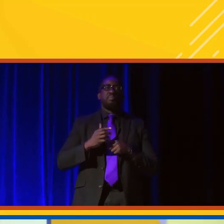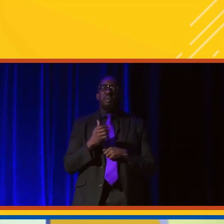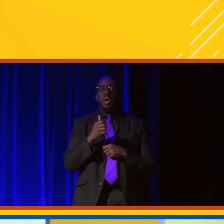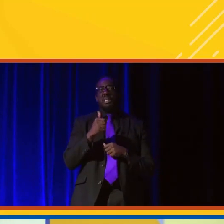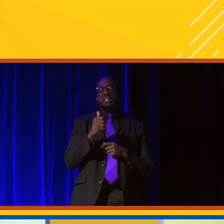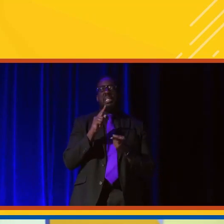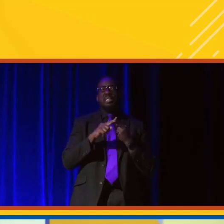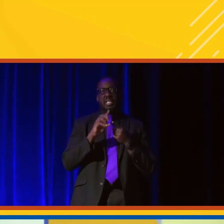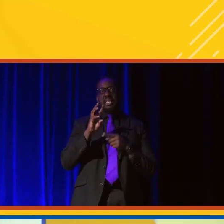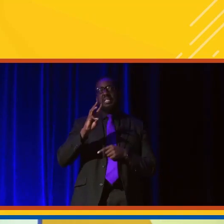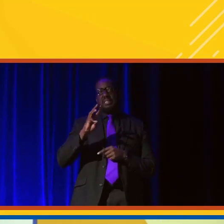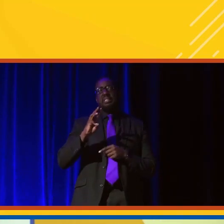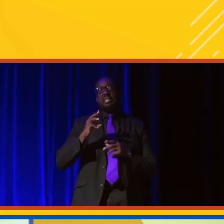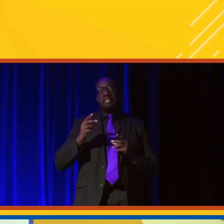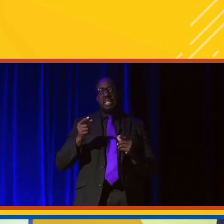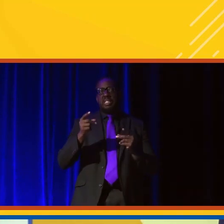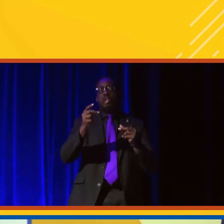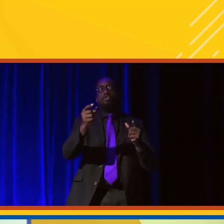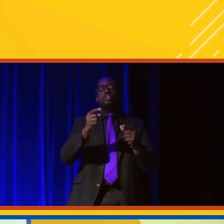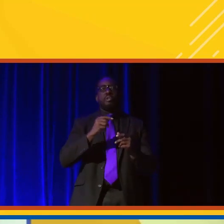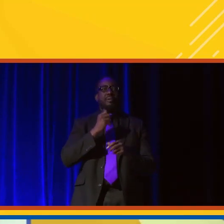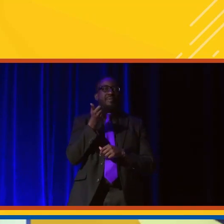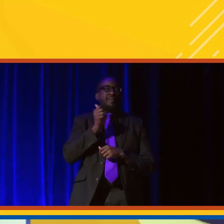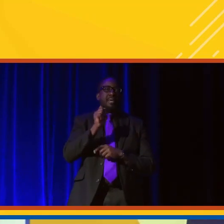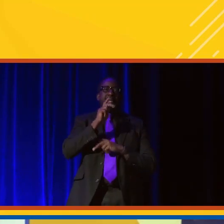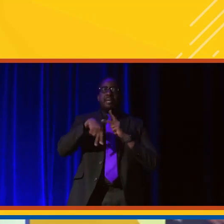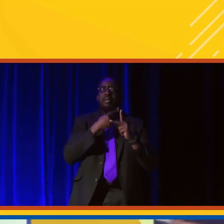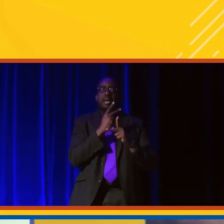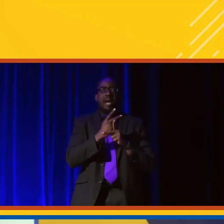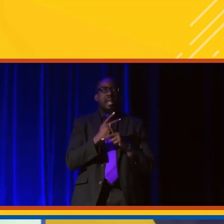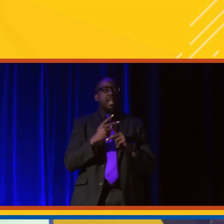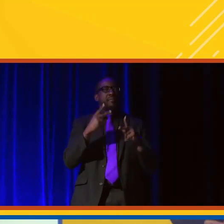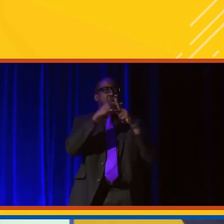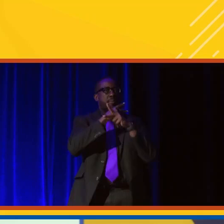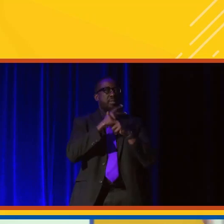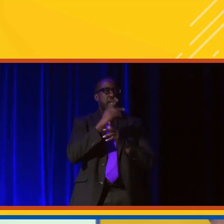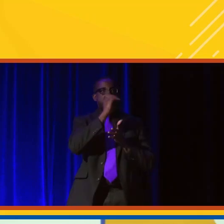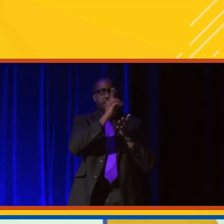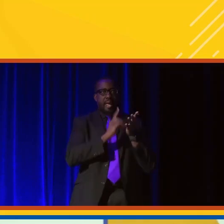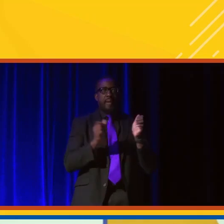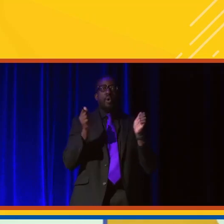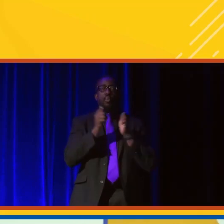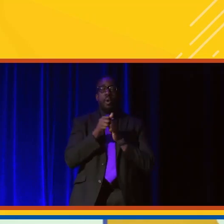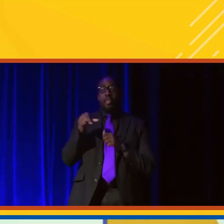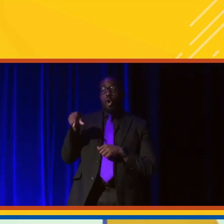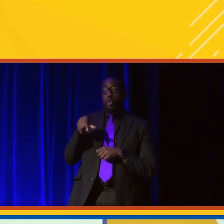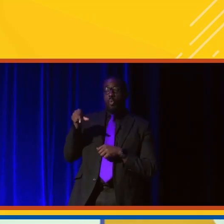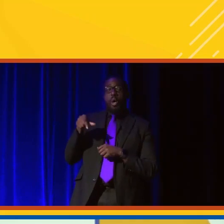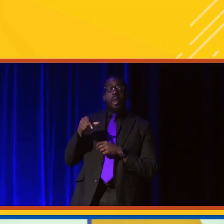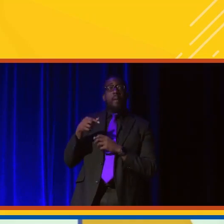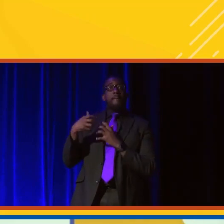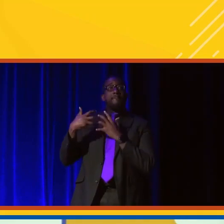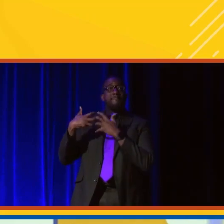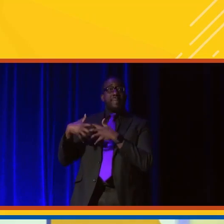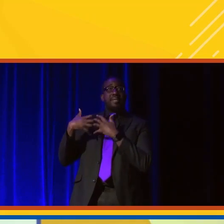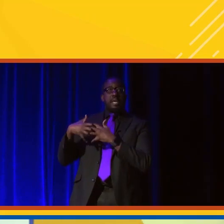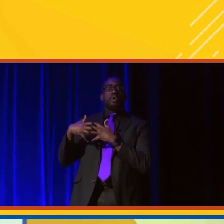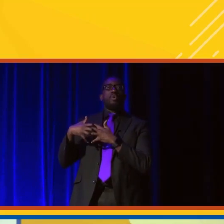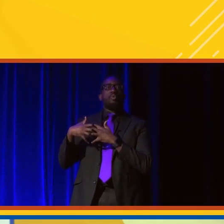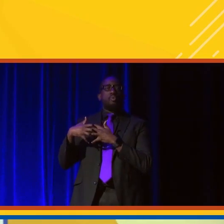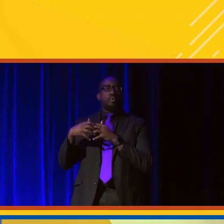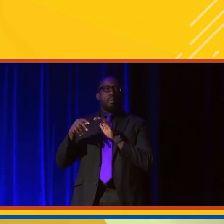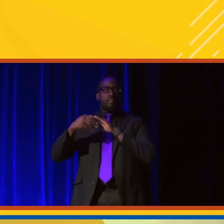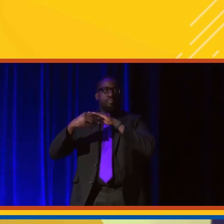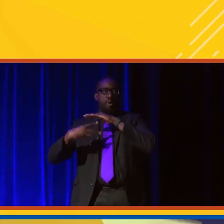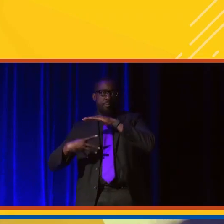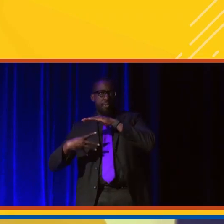10 to the 6 acceleration of any kind of computational design of a quantum mechanical property in a soft material.